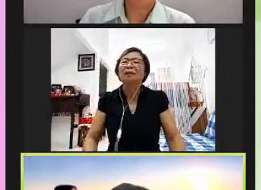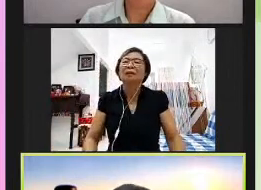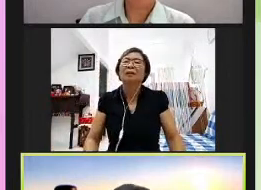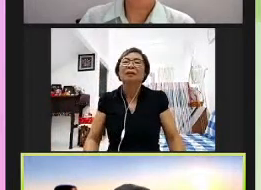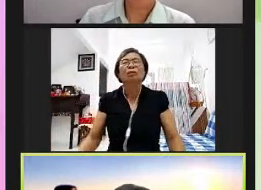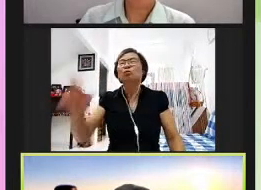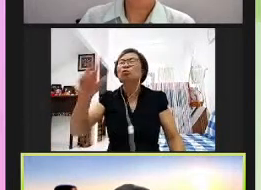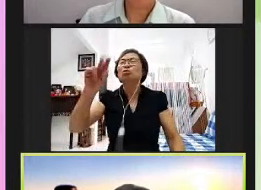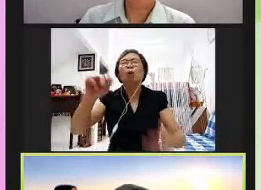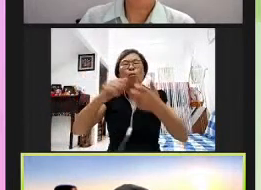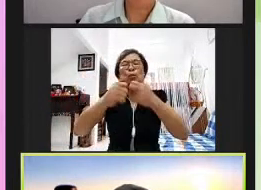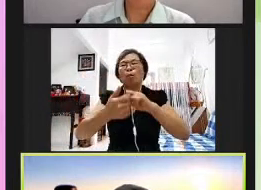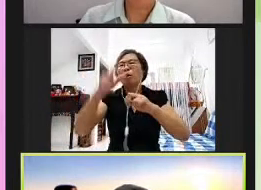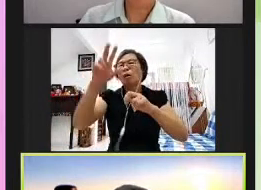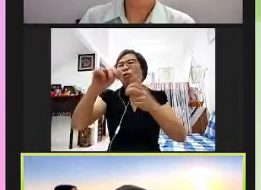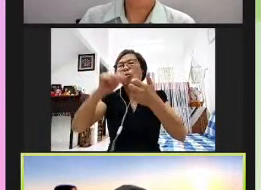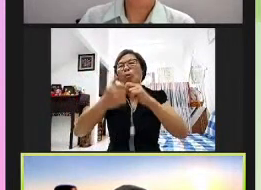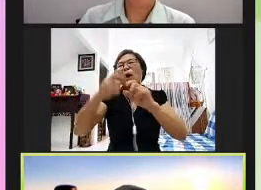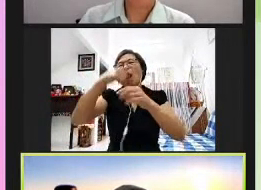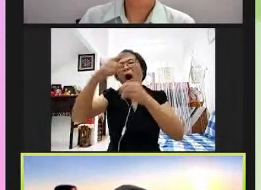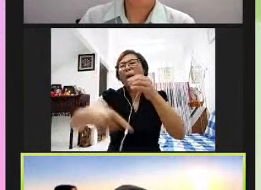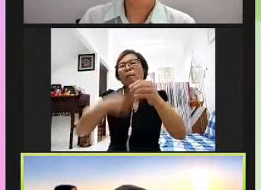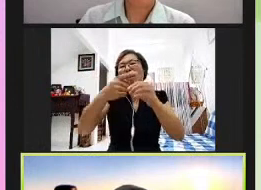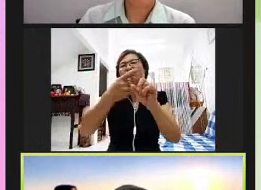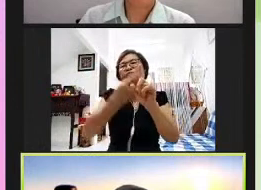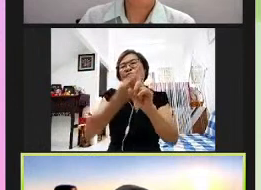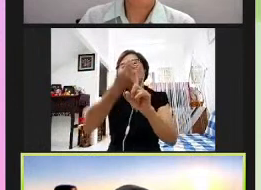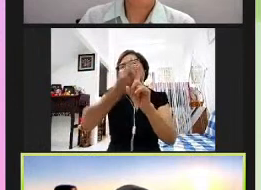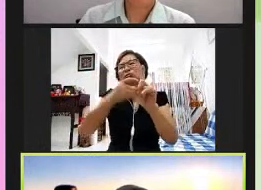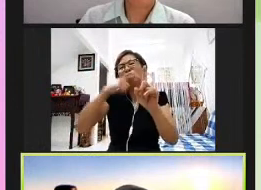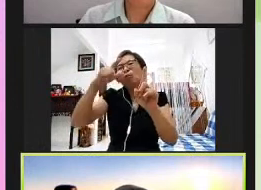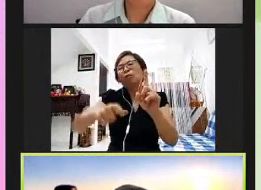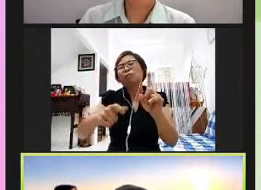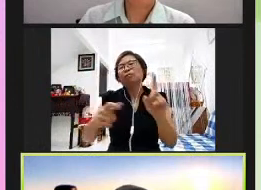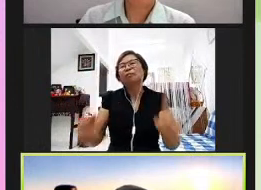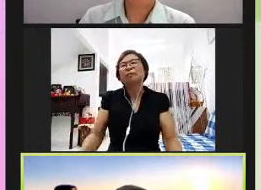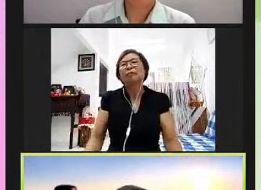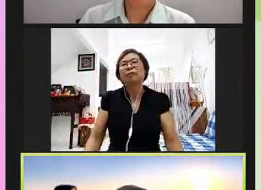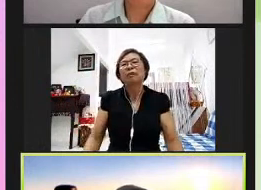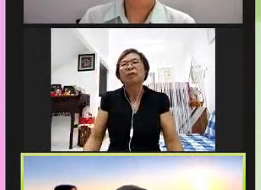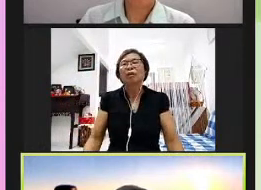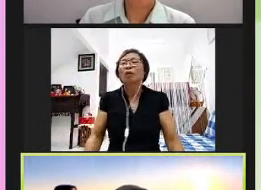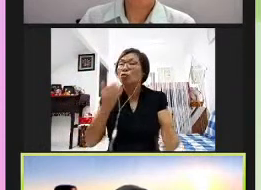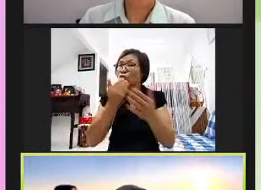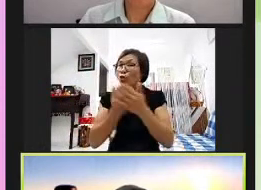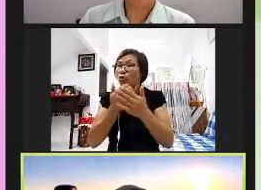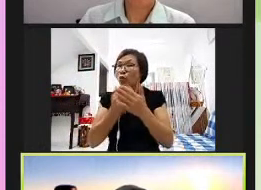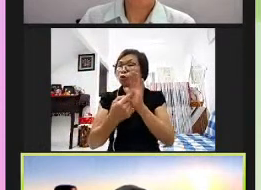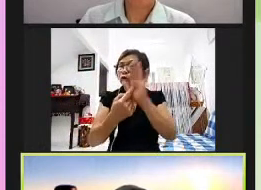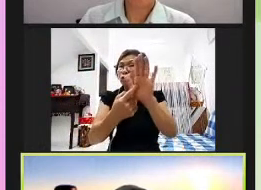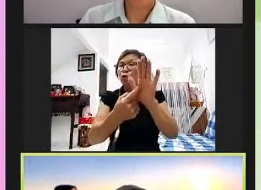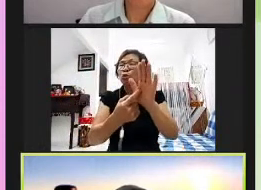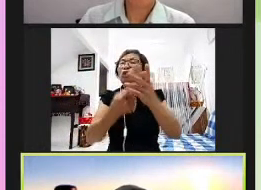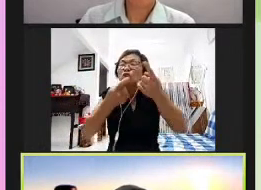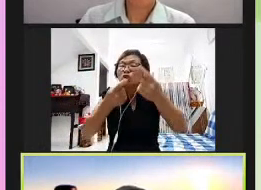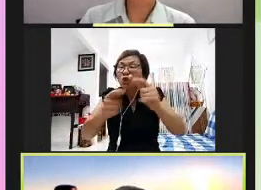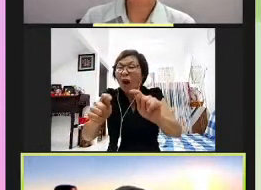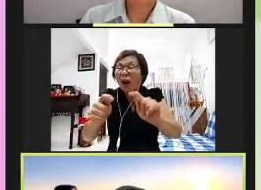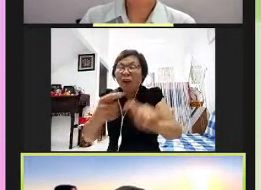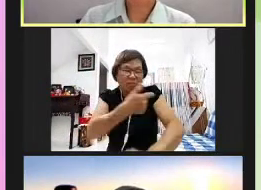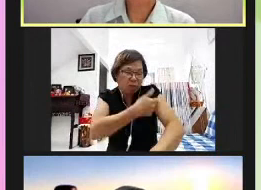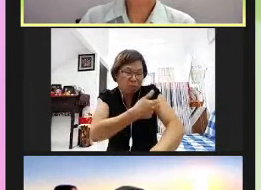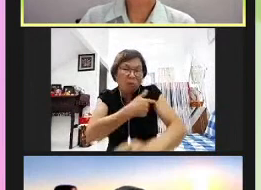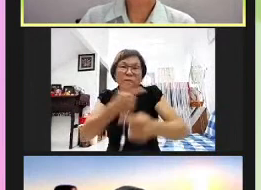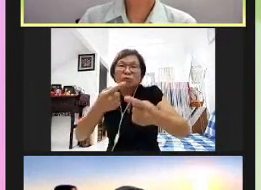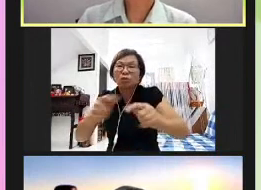issue about the temperature, but the very good things to show us in clinical trial, the vaccine Dr. able